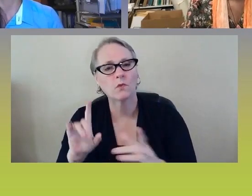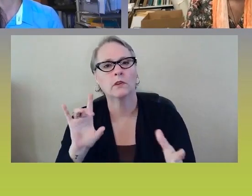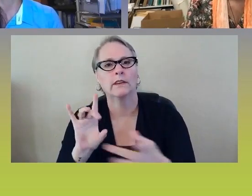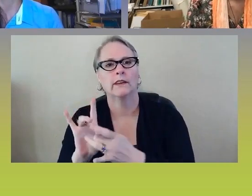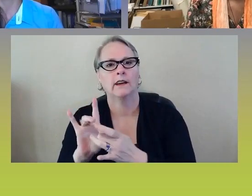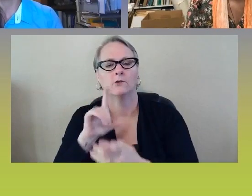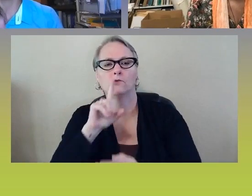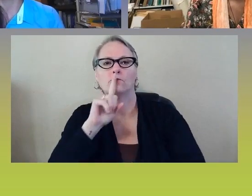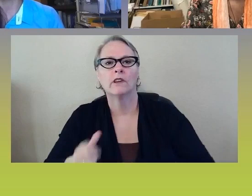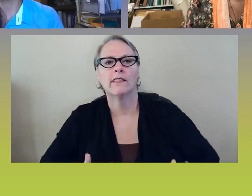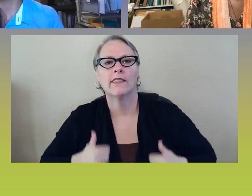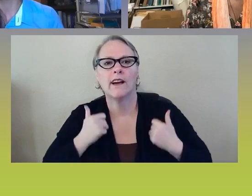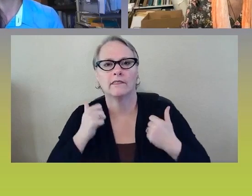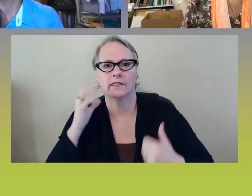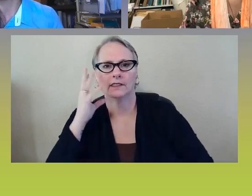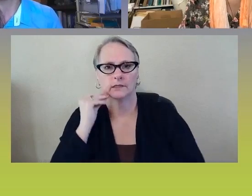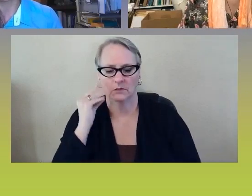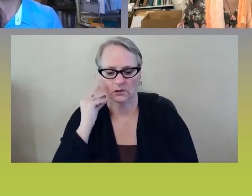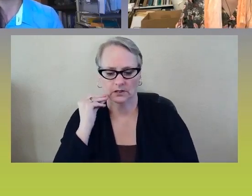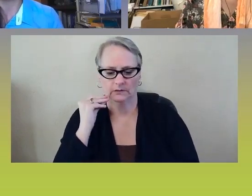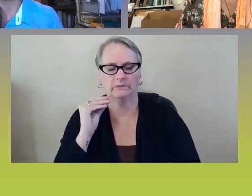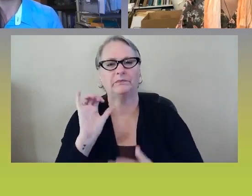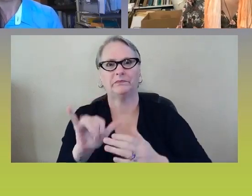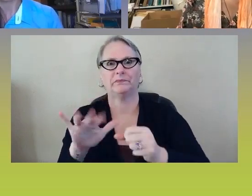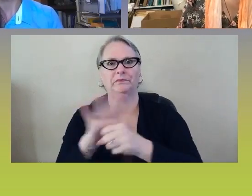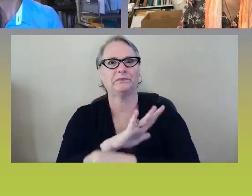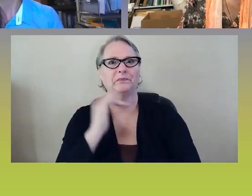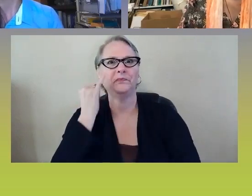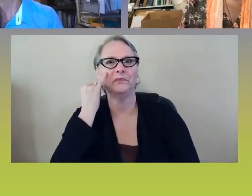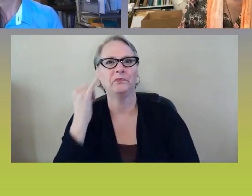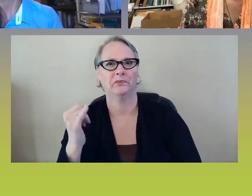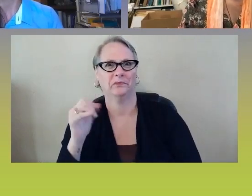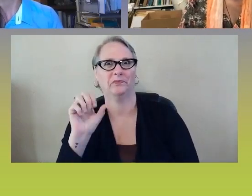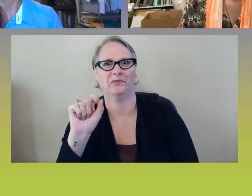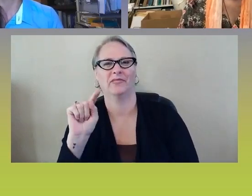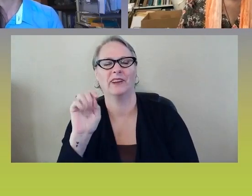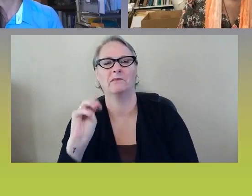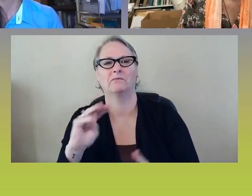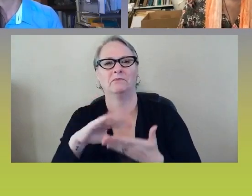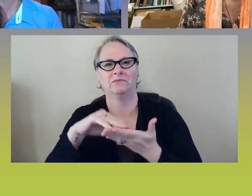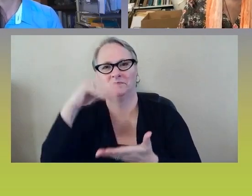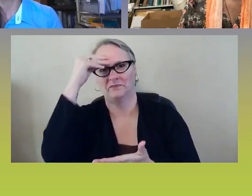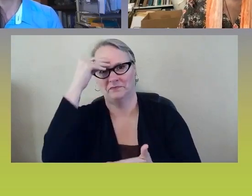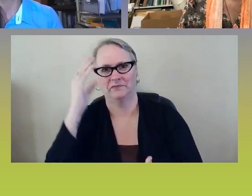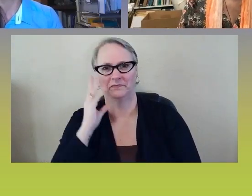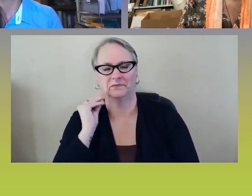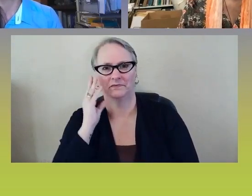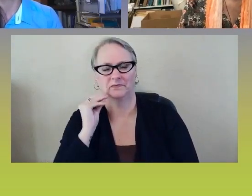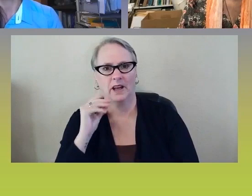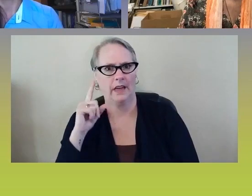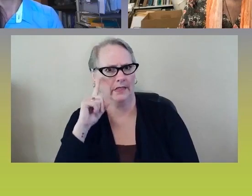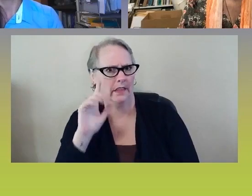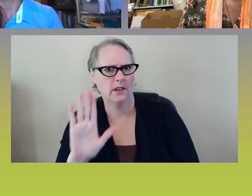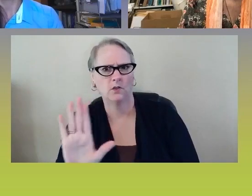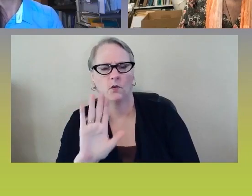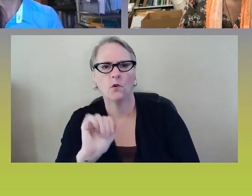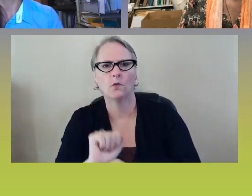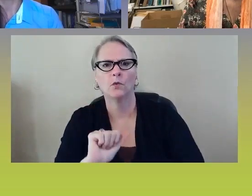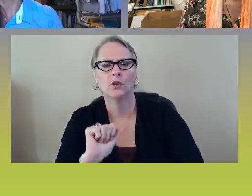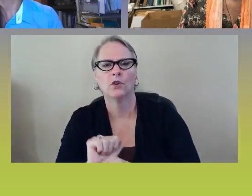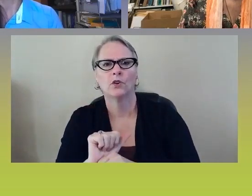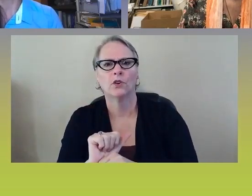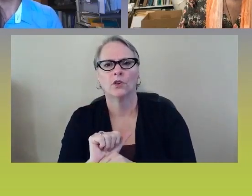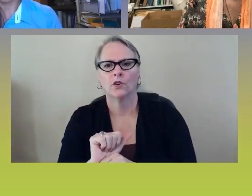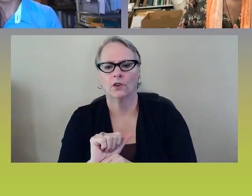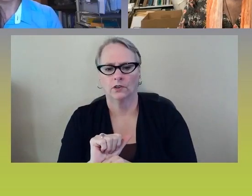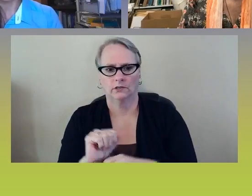the core idea of STEM learning experience. And I think your project, your work has been